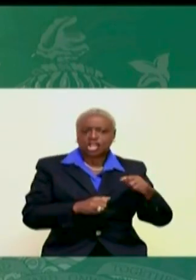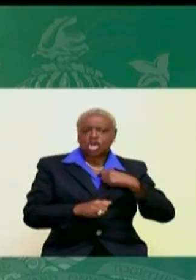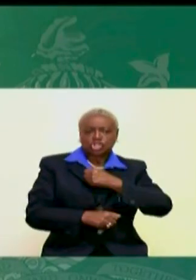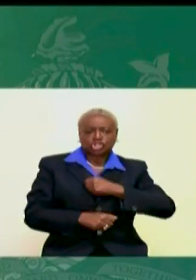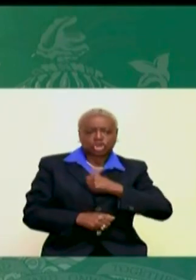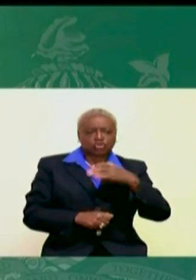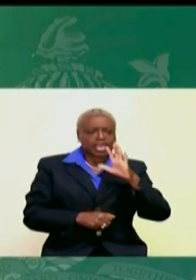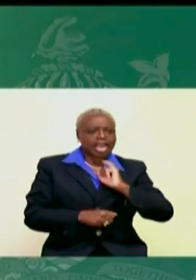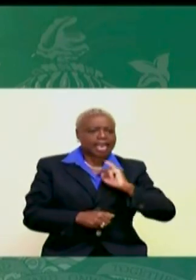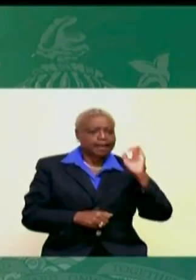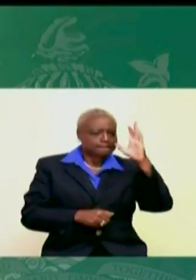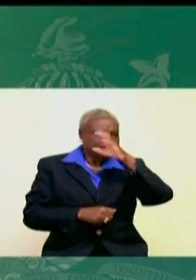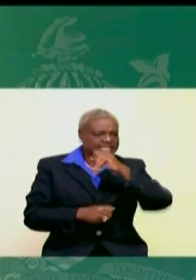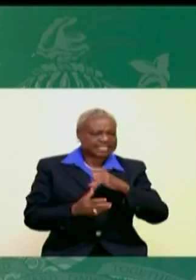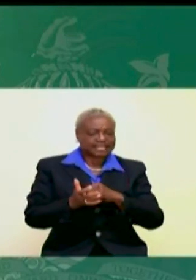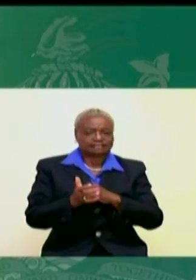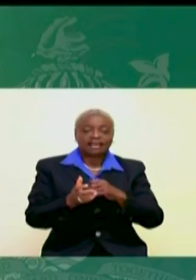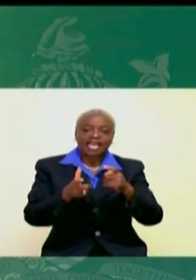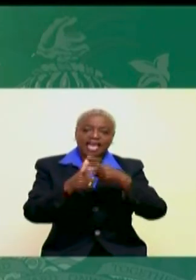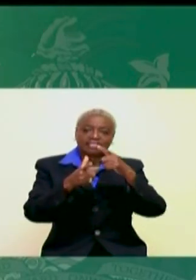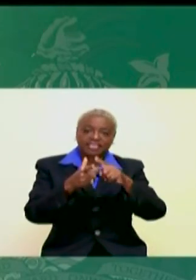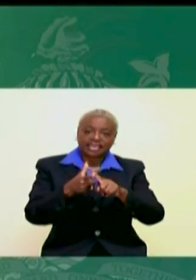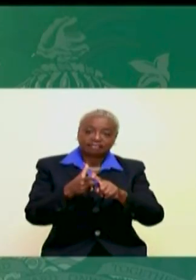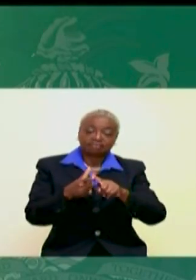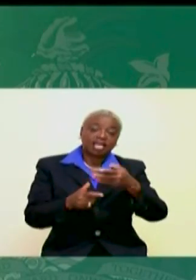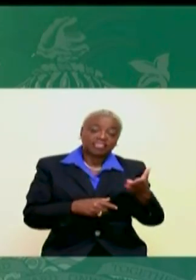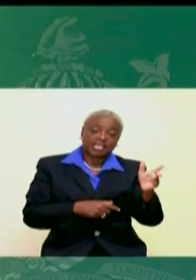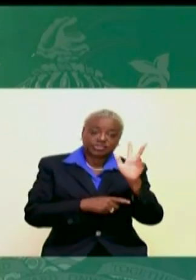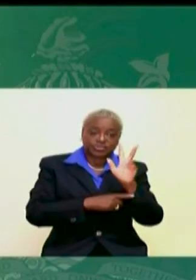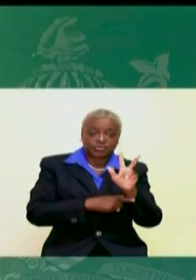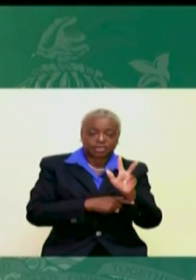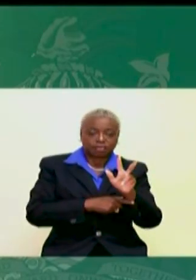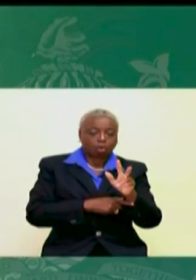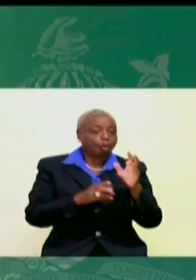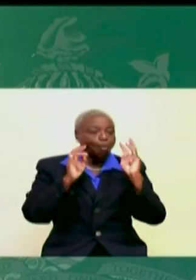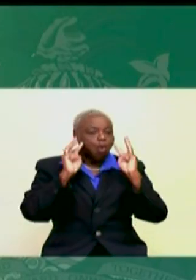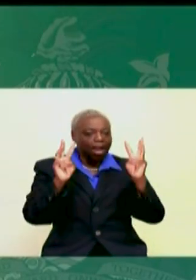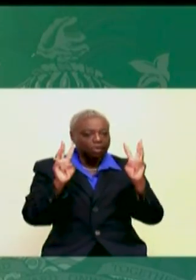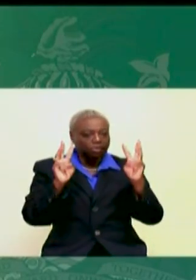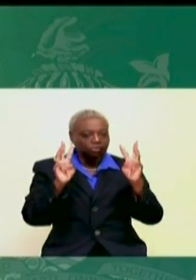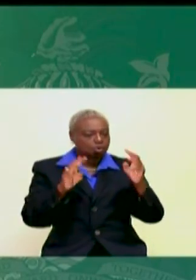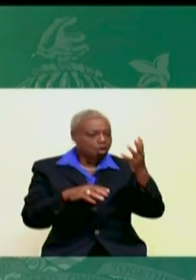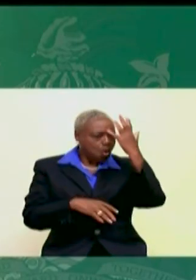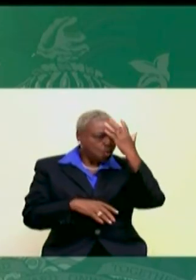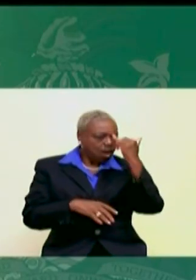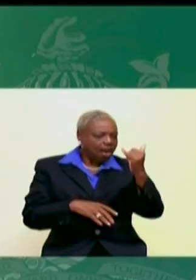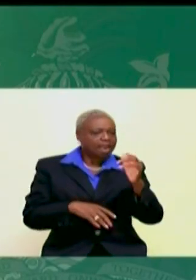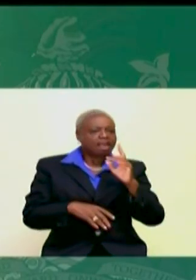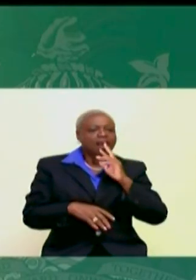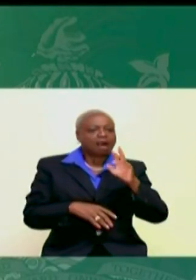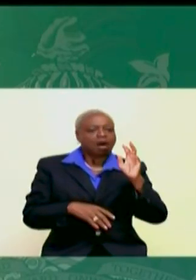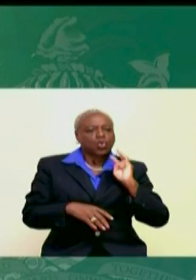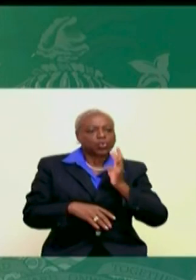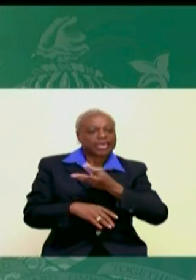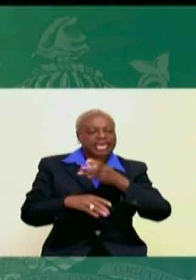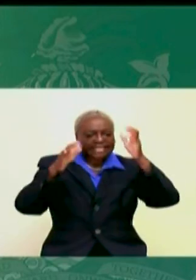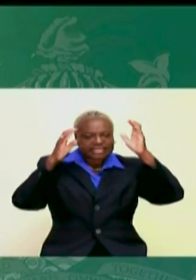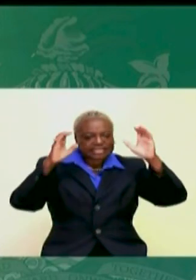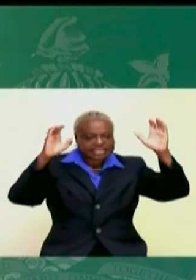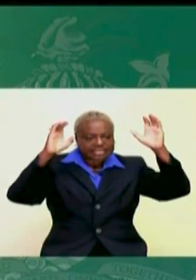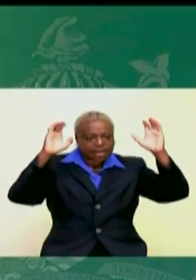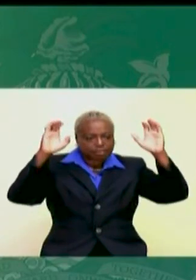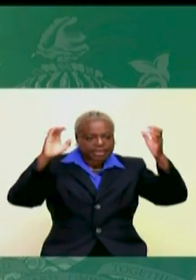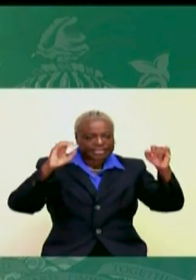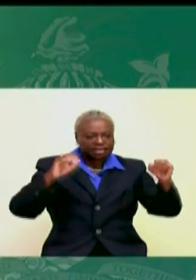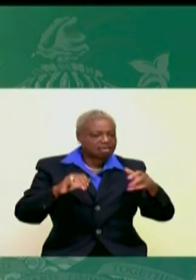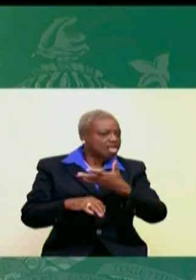it. And then there's three. Wow, why are we celebrating? There is